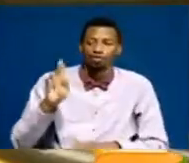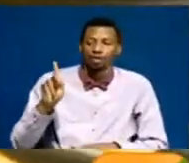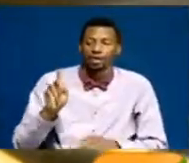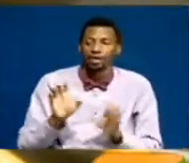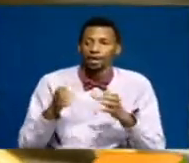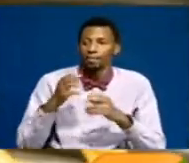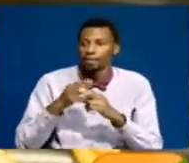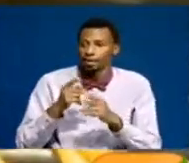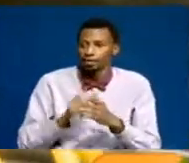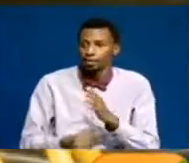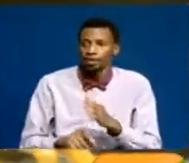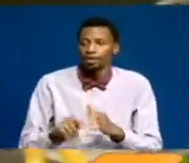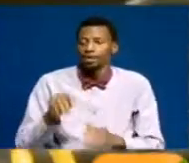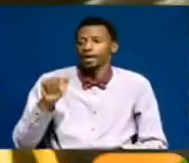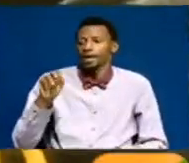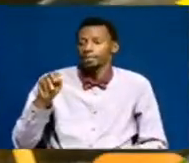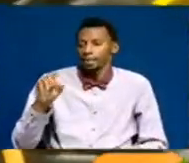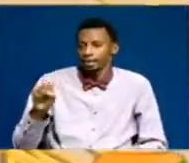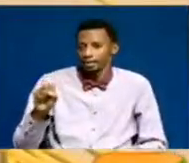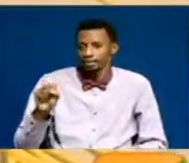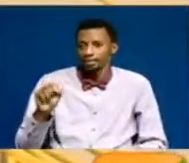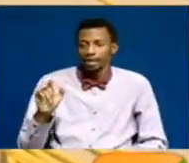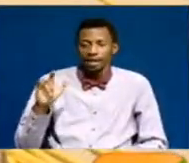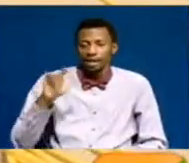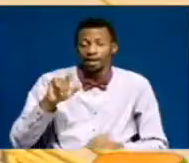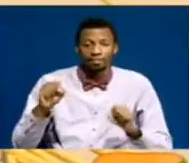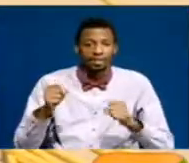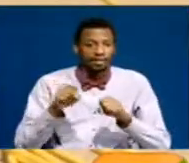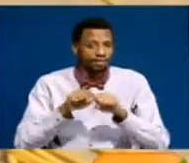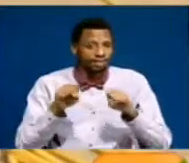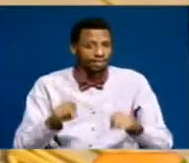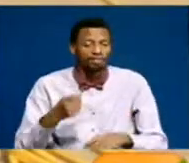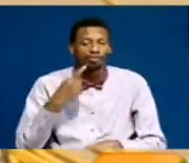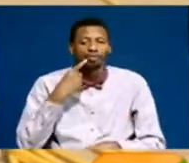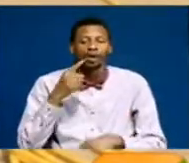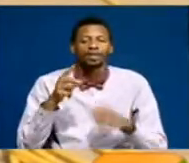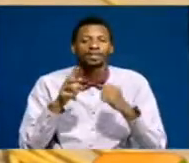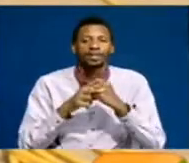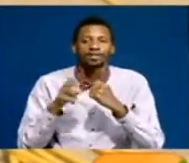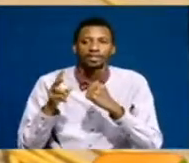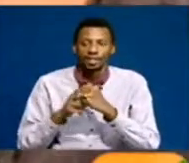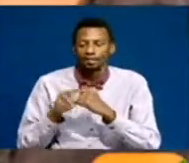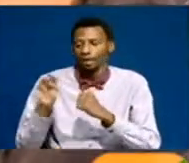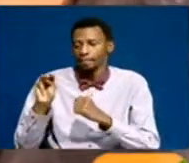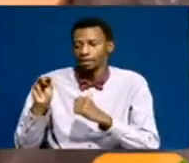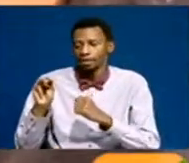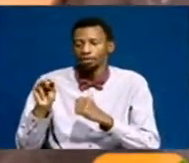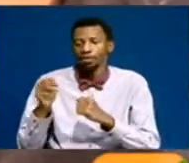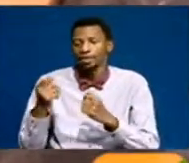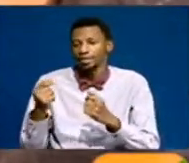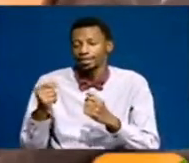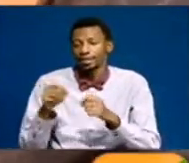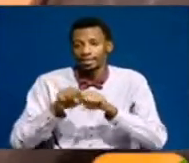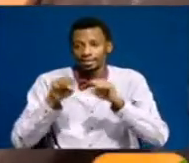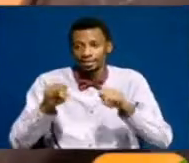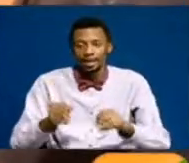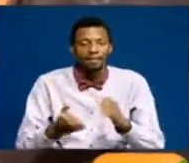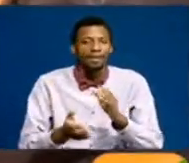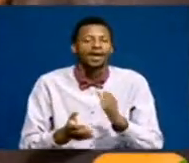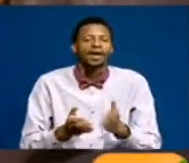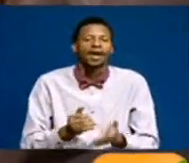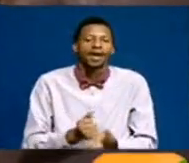the AMS Aircraft Recovery Limited, the 177 million shilling system will enable swift removal